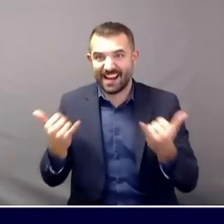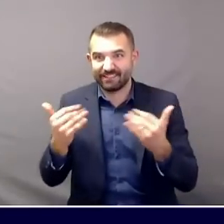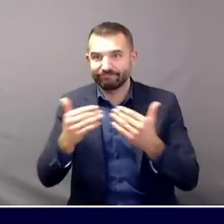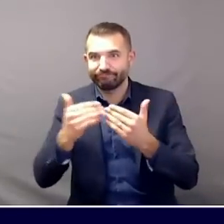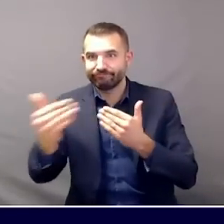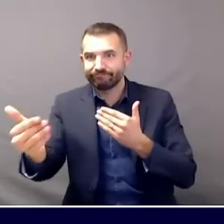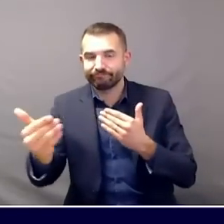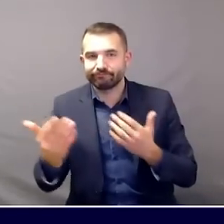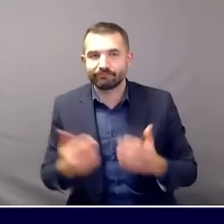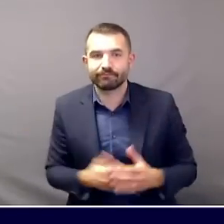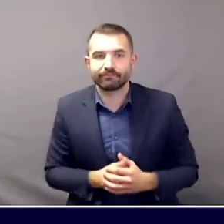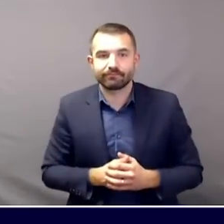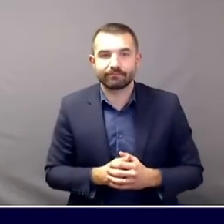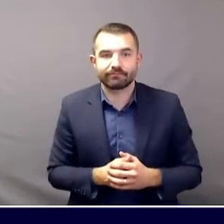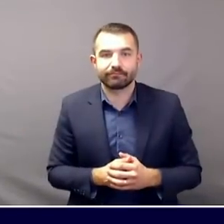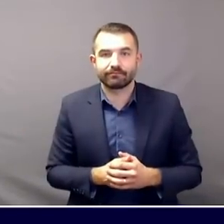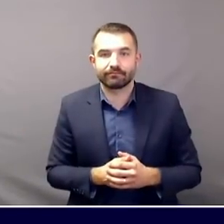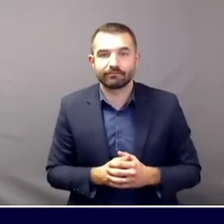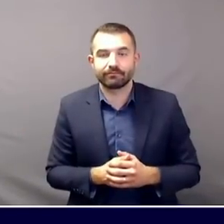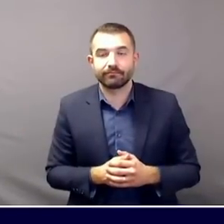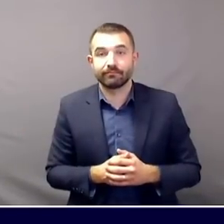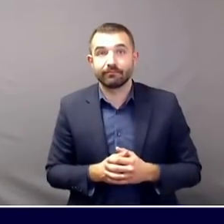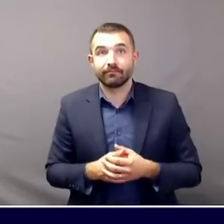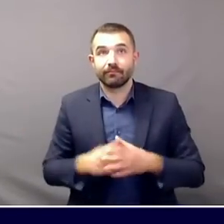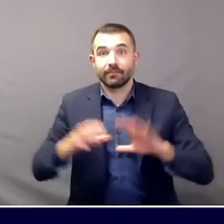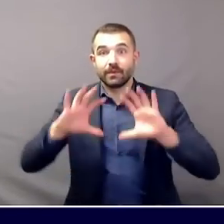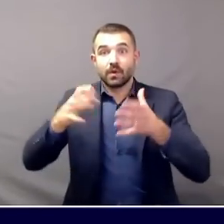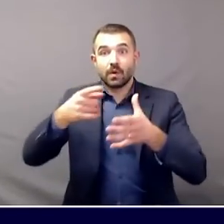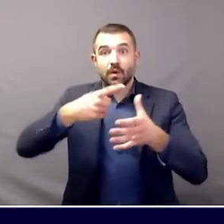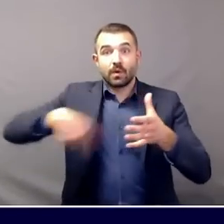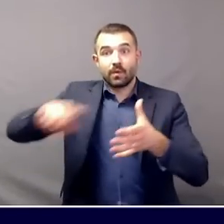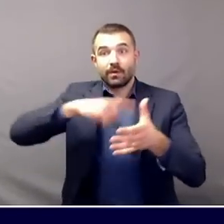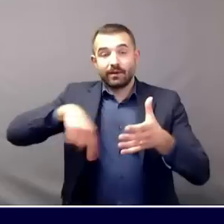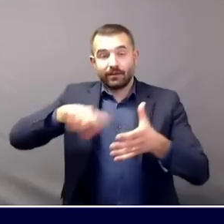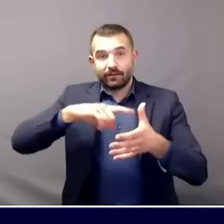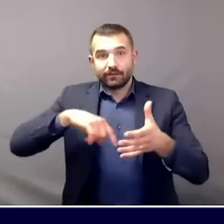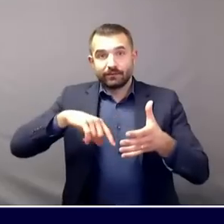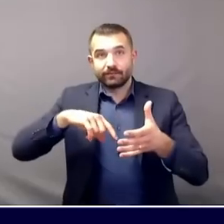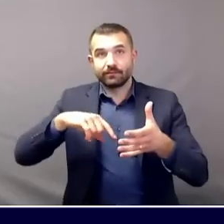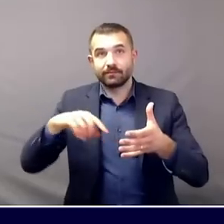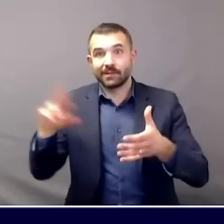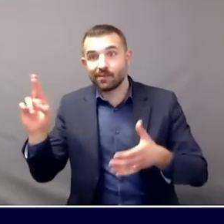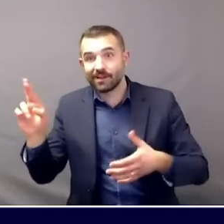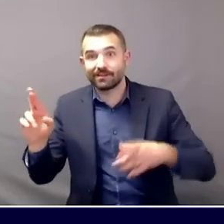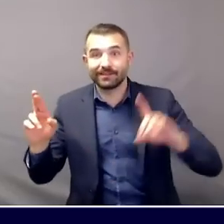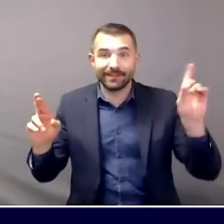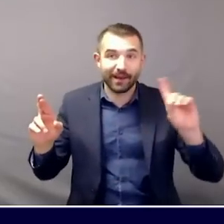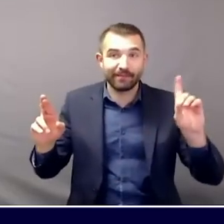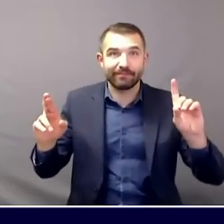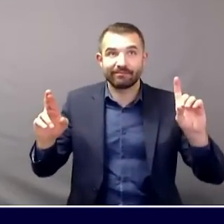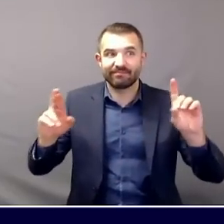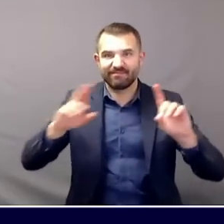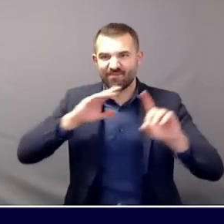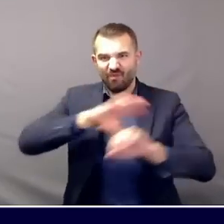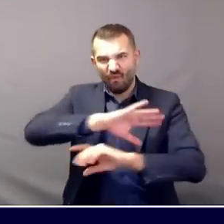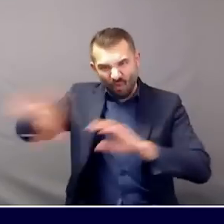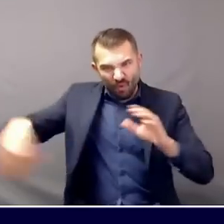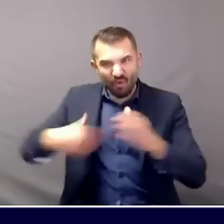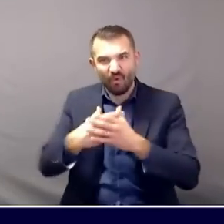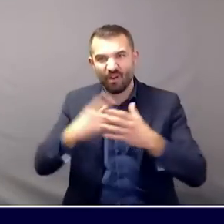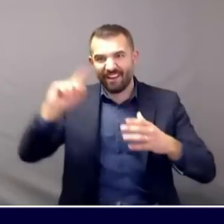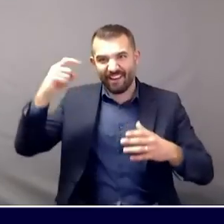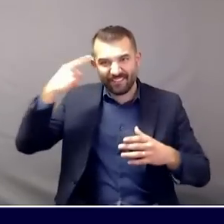a group, the Bipartisan National Governors Association continues to say, please, to the United States